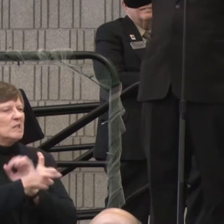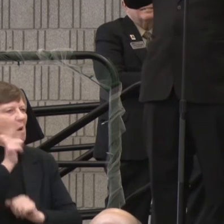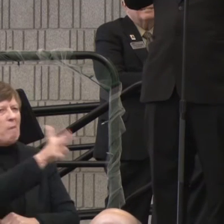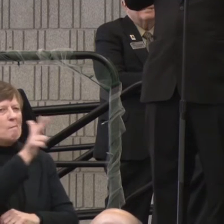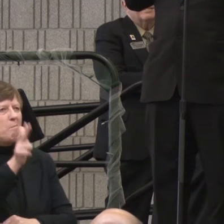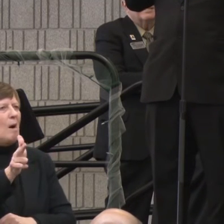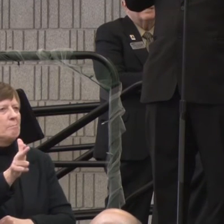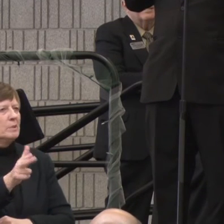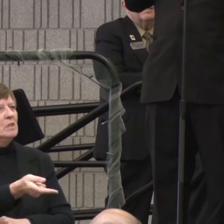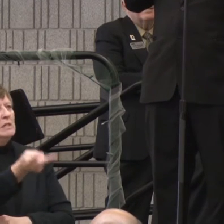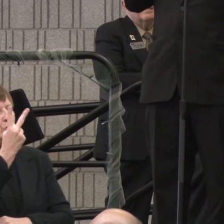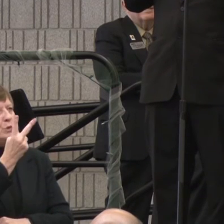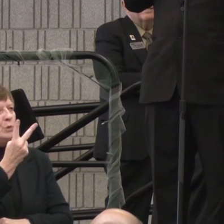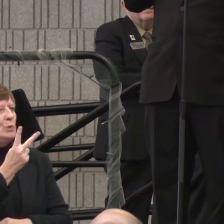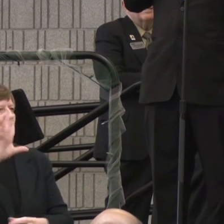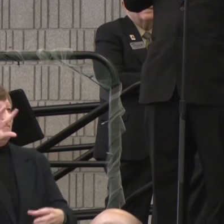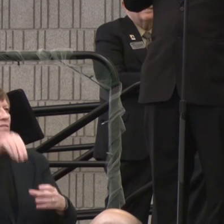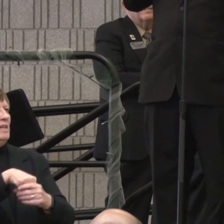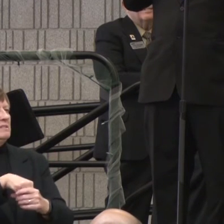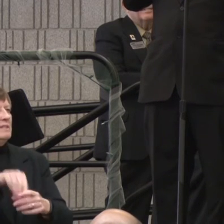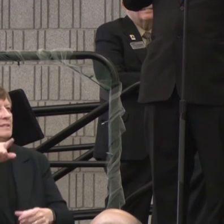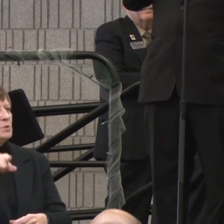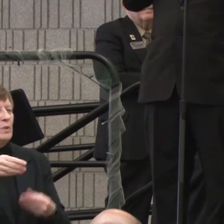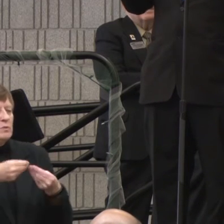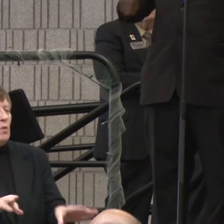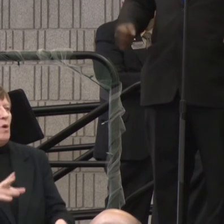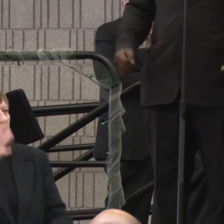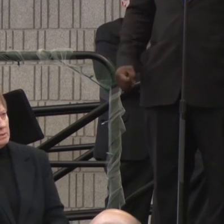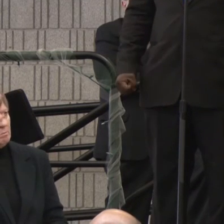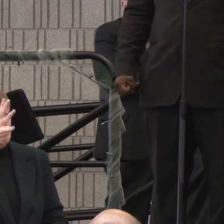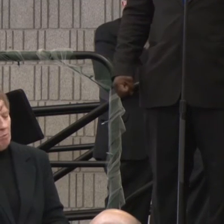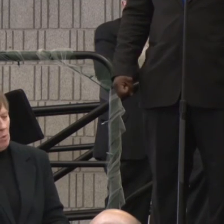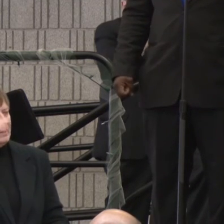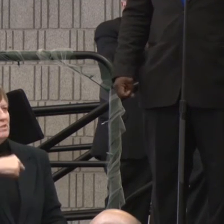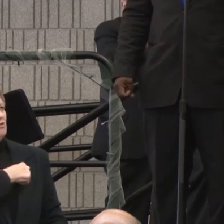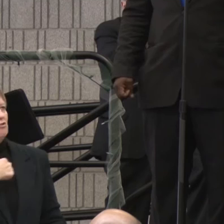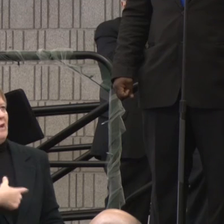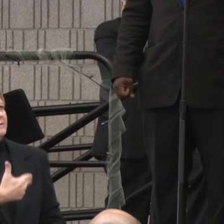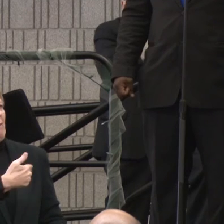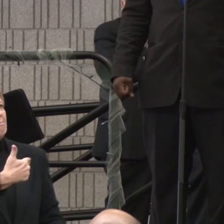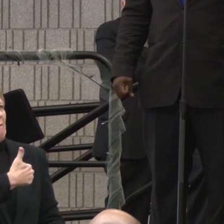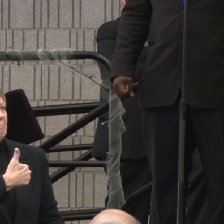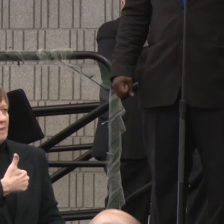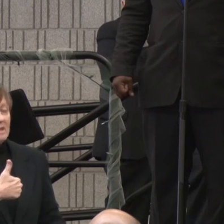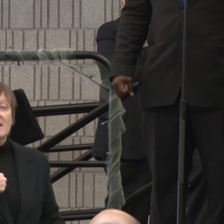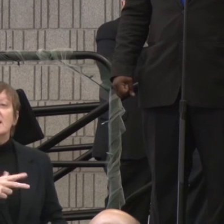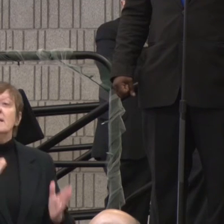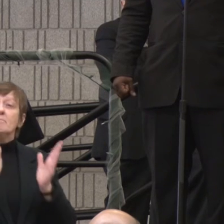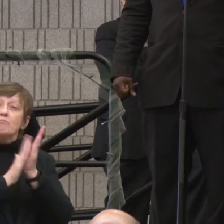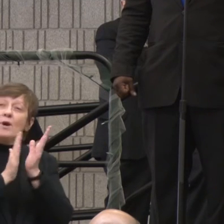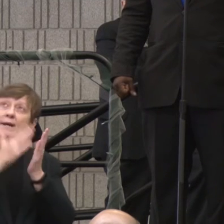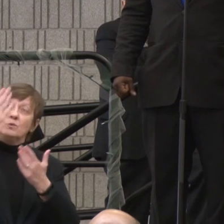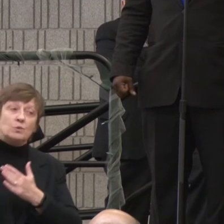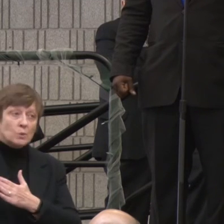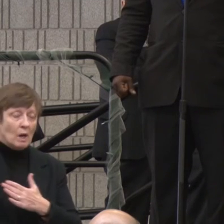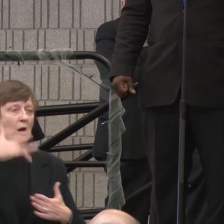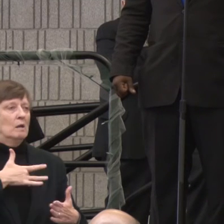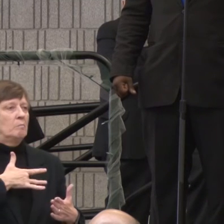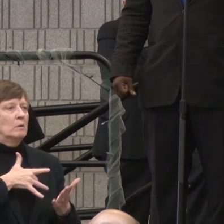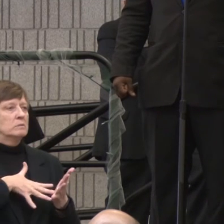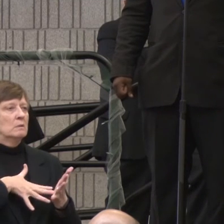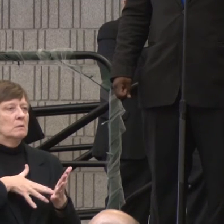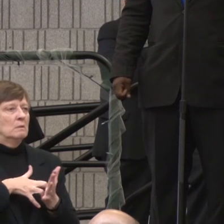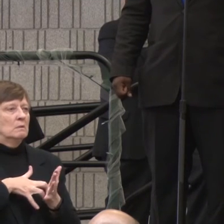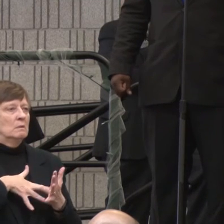pop. Two shots invested into this lost boy's chest. With no return or added value. He prays to God as his pulse weakens.